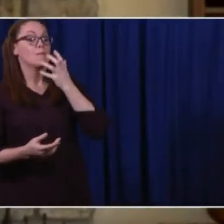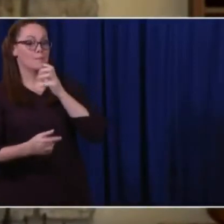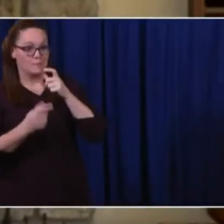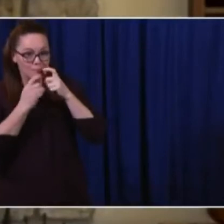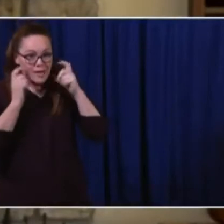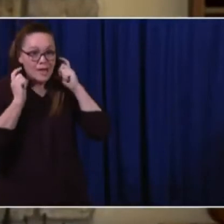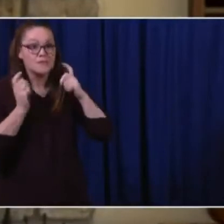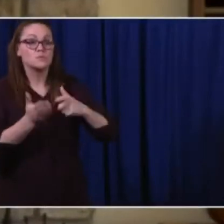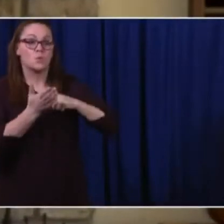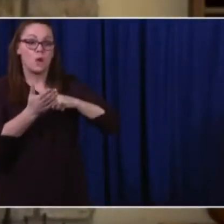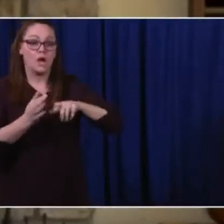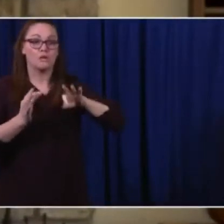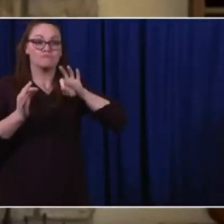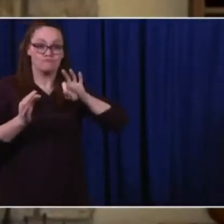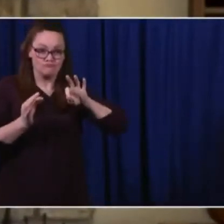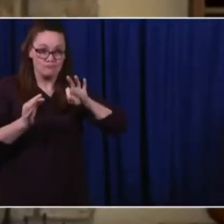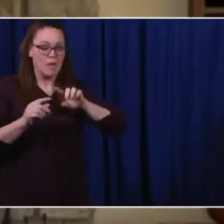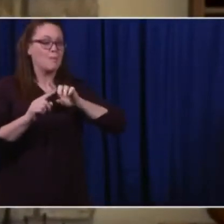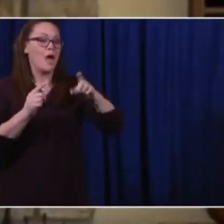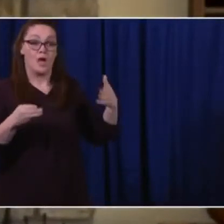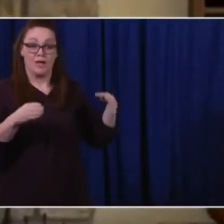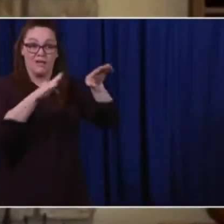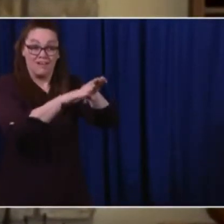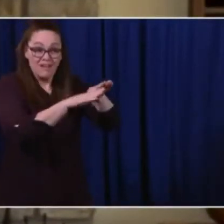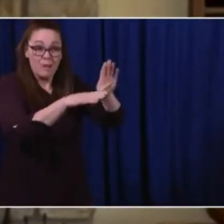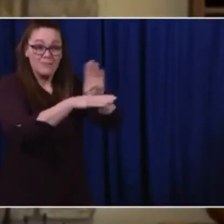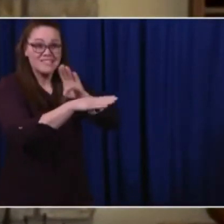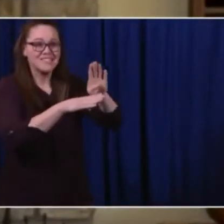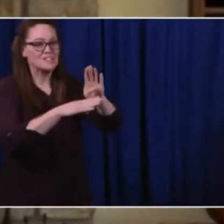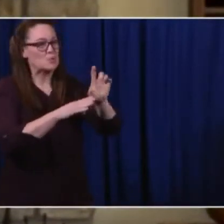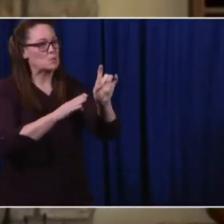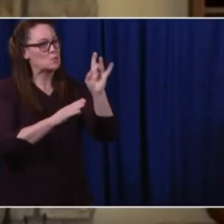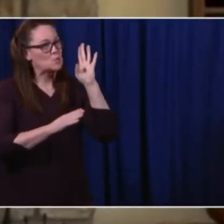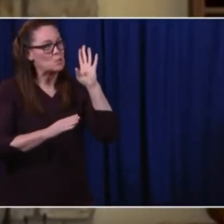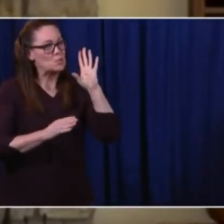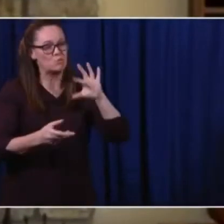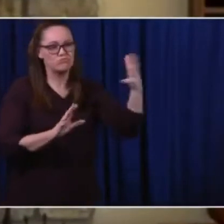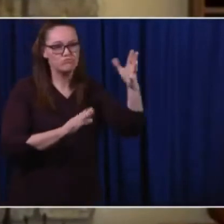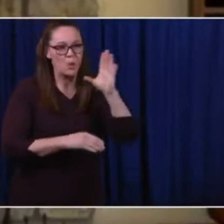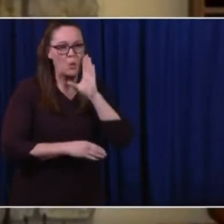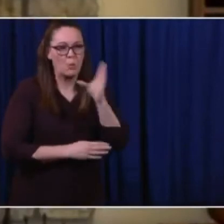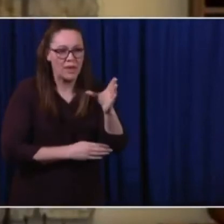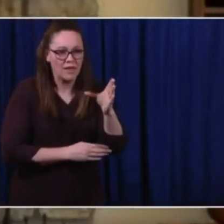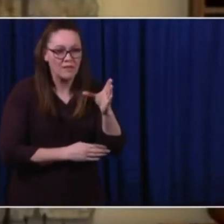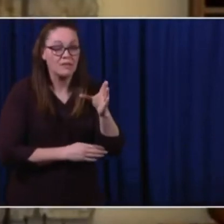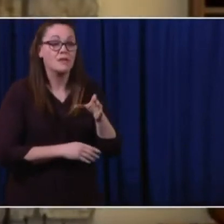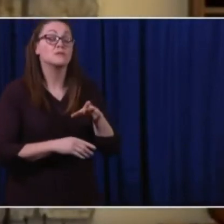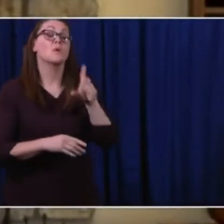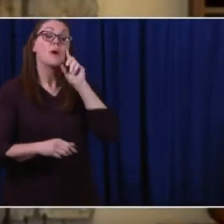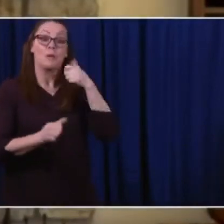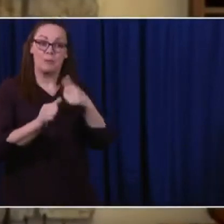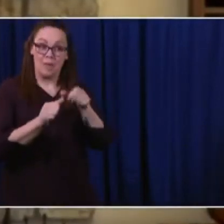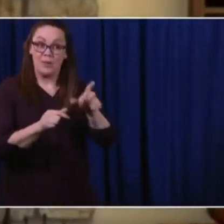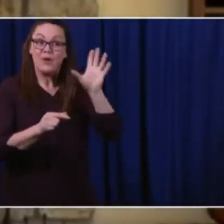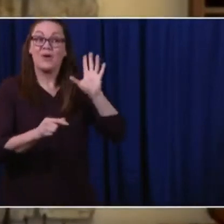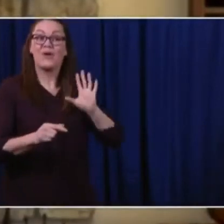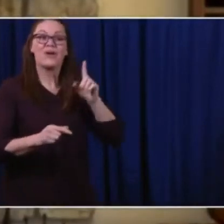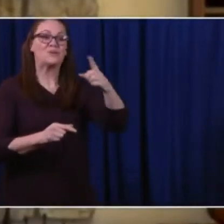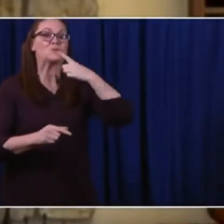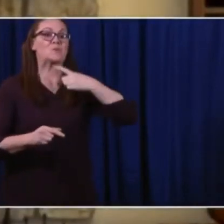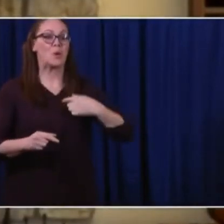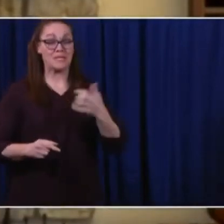good. And then back on July 15th, cases were already dropping when you said, quote, if all of us put on a face covering for 4 weeks, 6